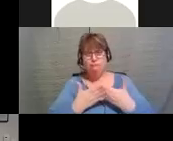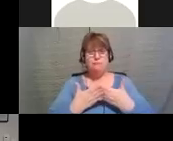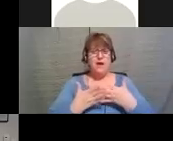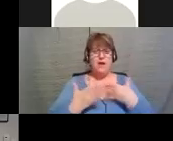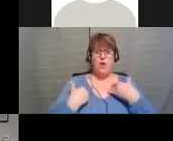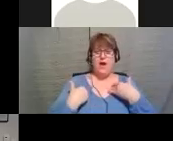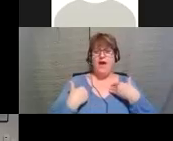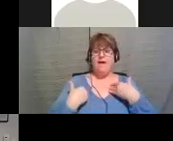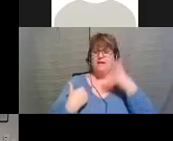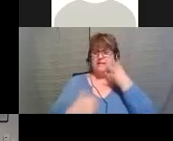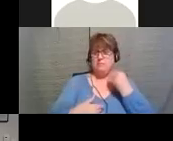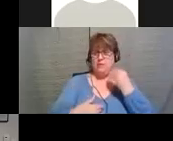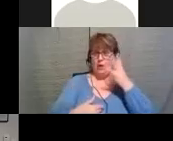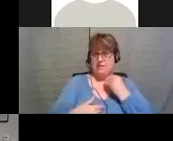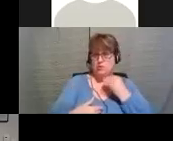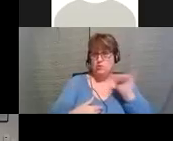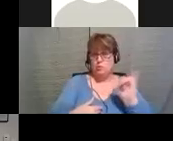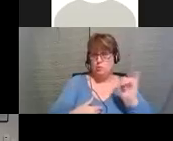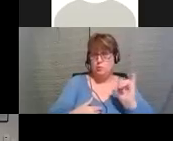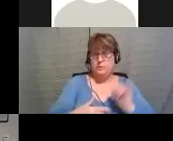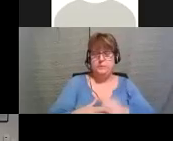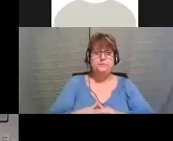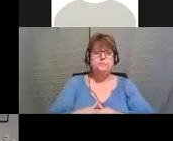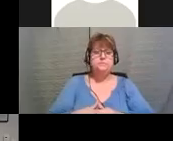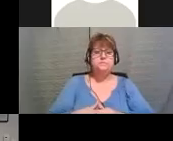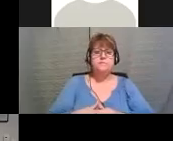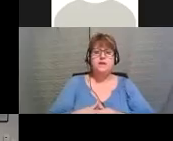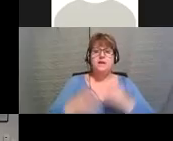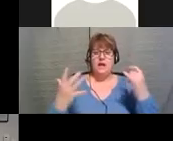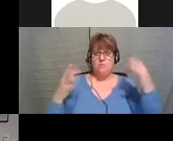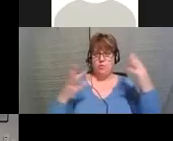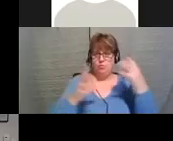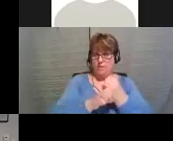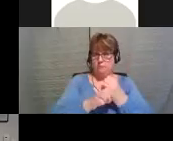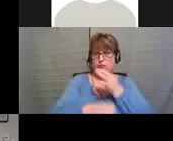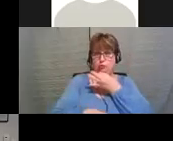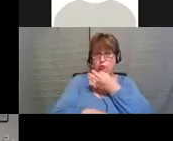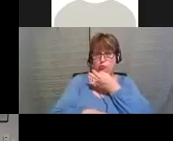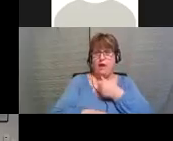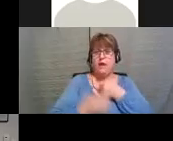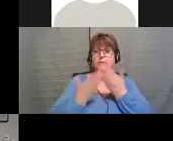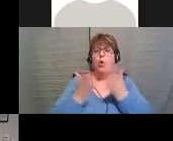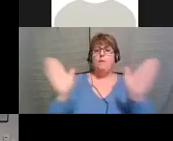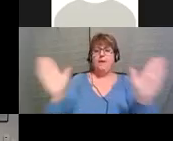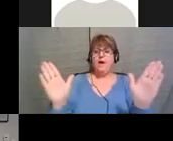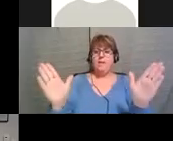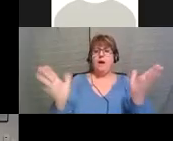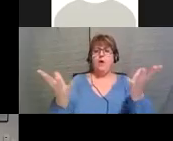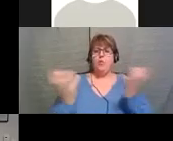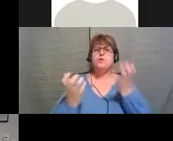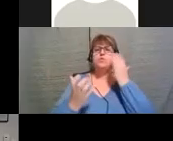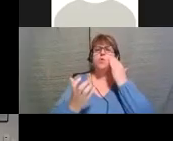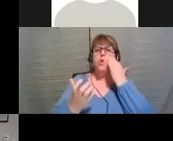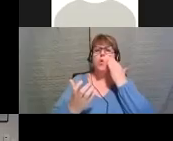experience. I'm going to wrap up in a moment and I'm going to open it up, and I'd like to know what kind